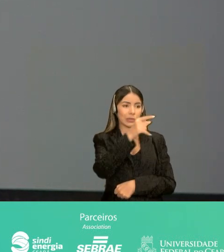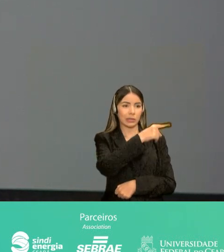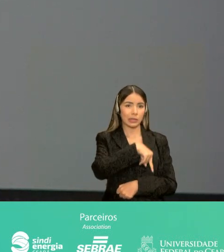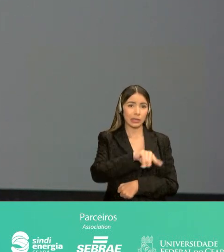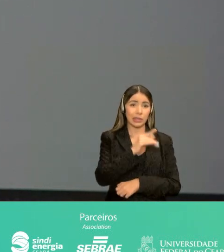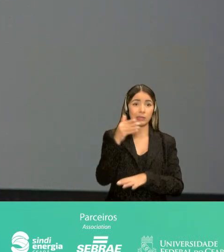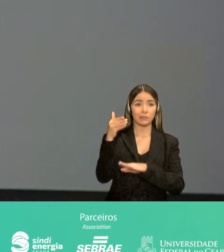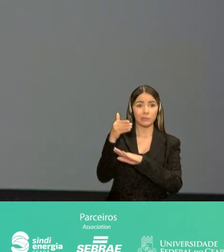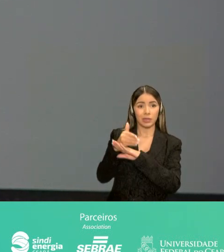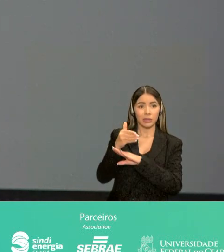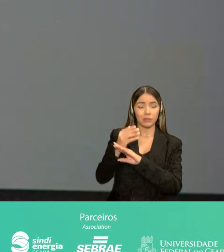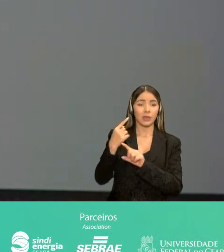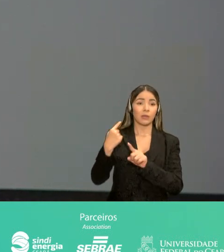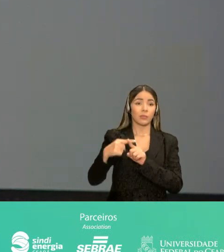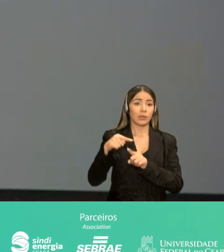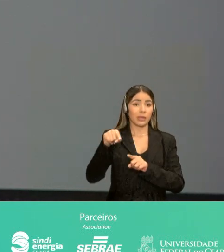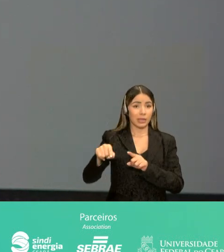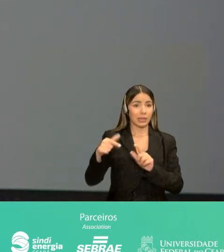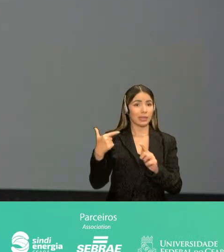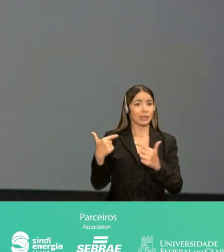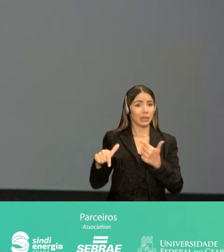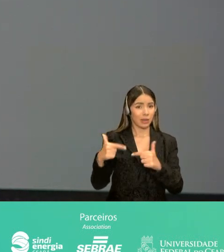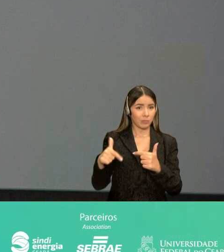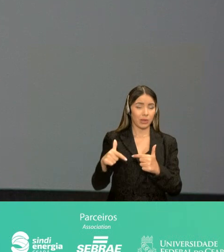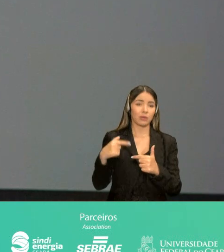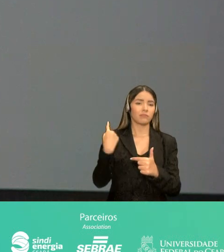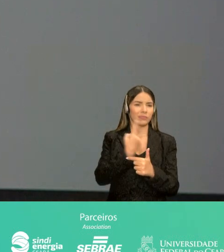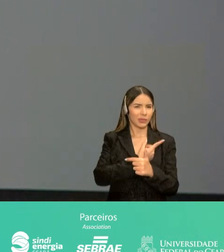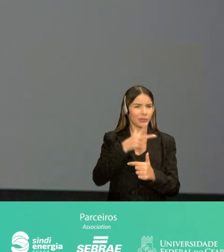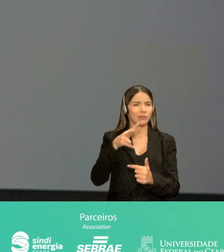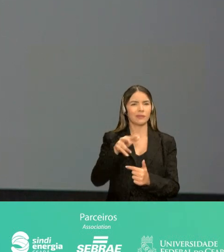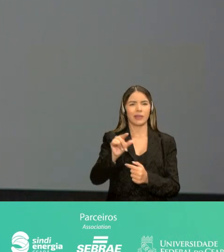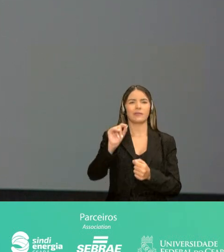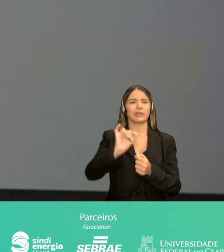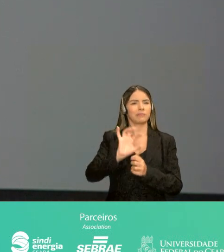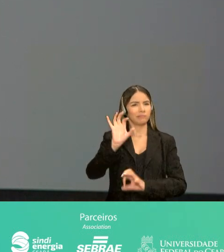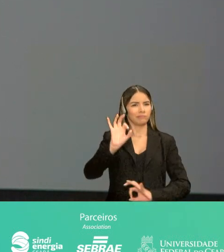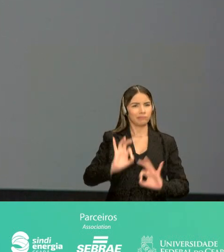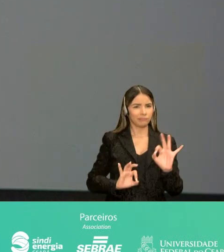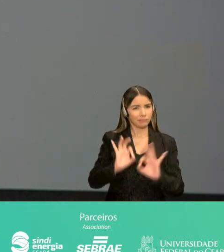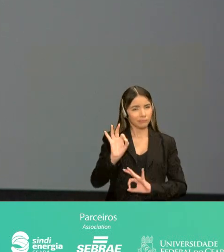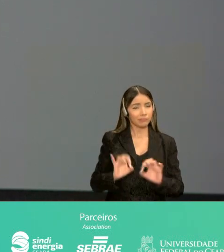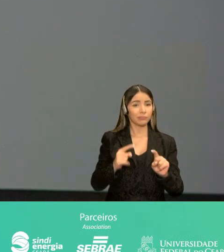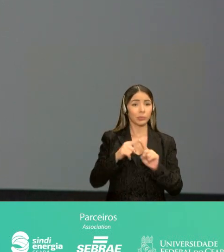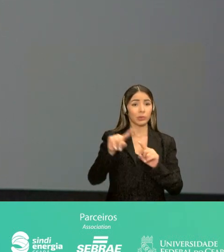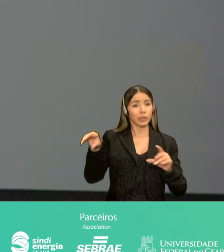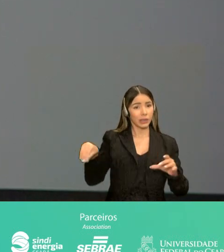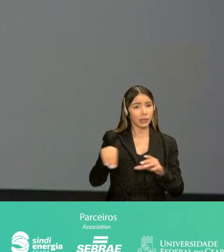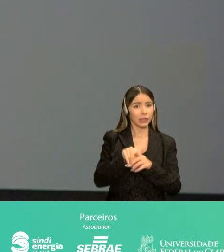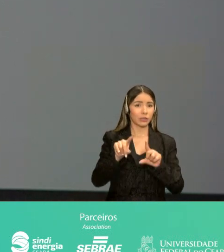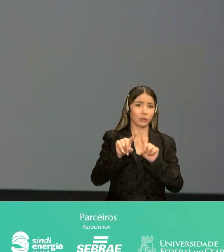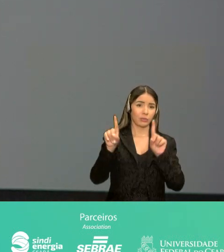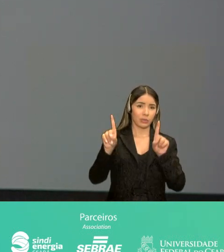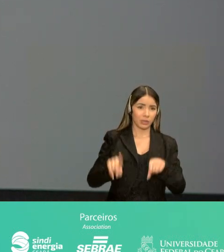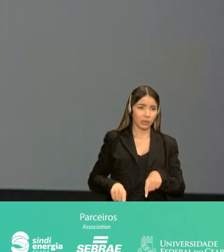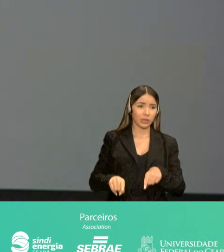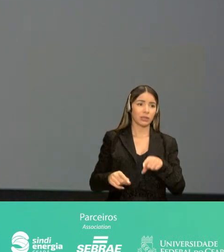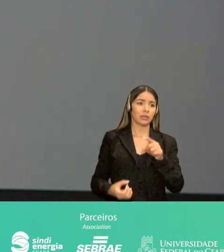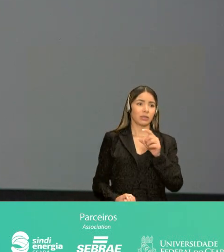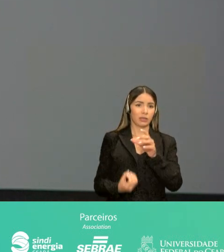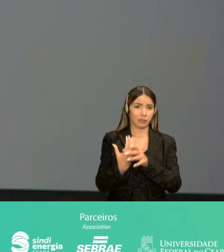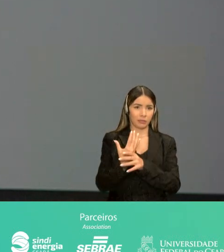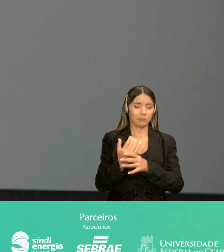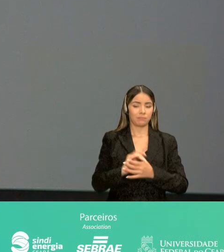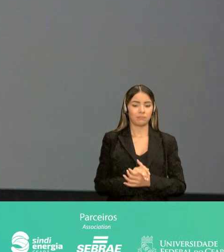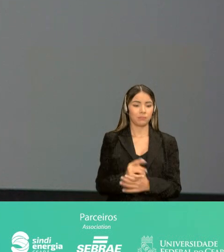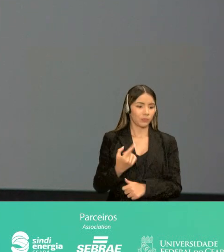of this green hydrogen hub implementation. We need to sit together, and I think it's a proposition. We